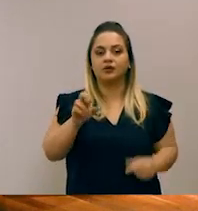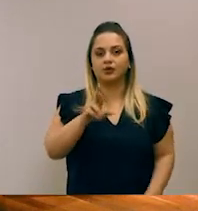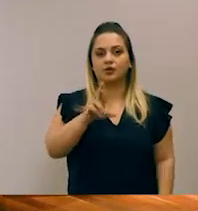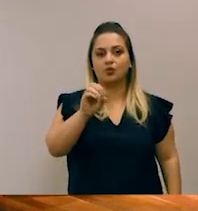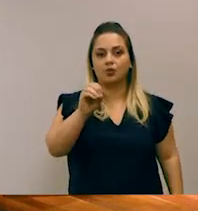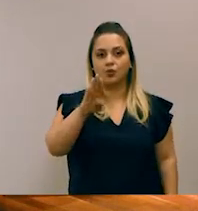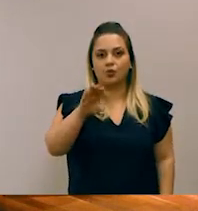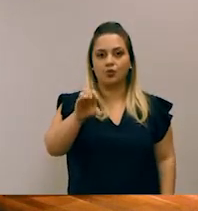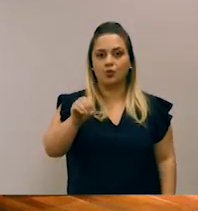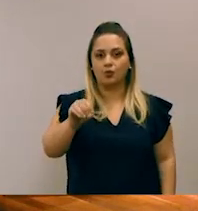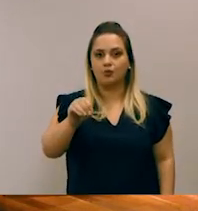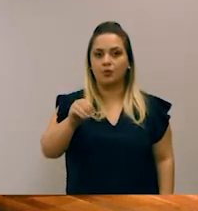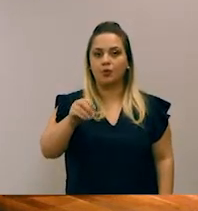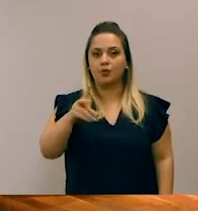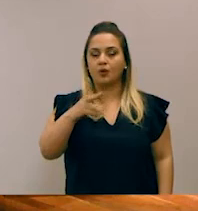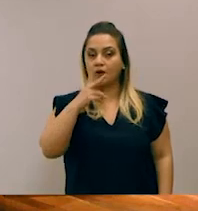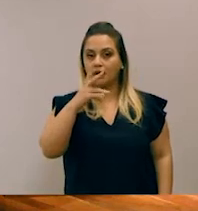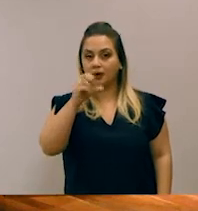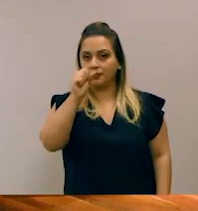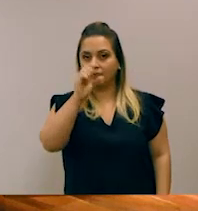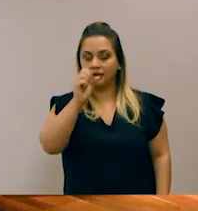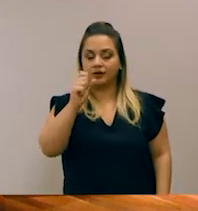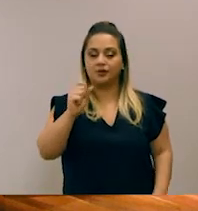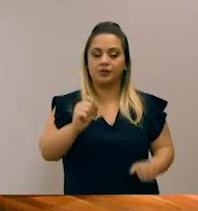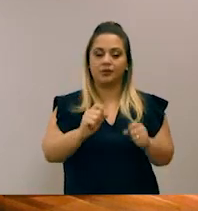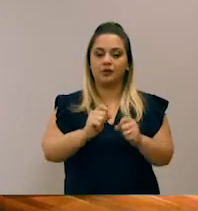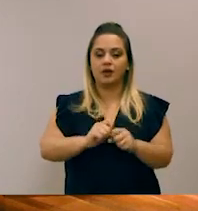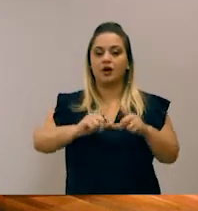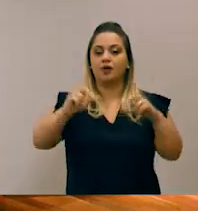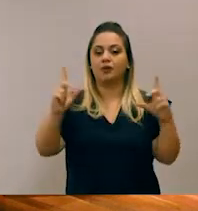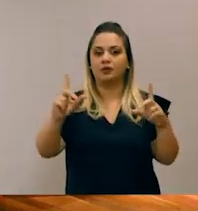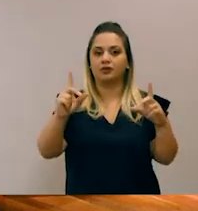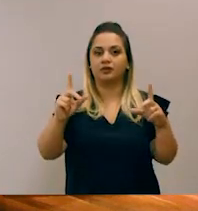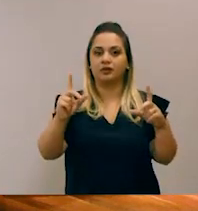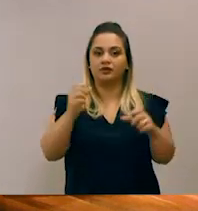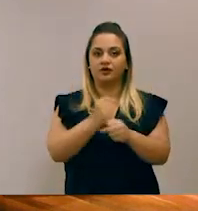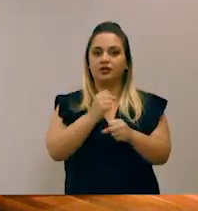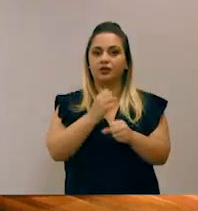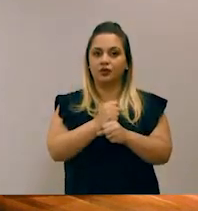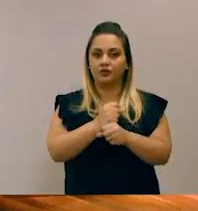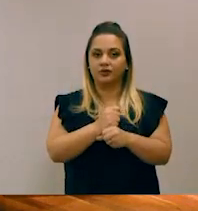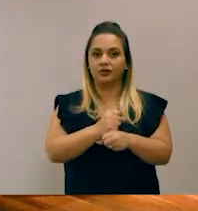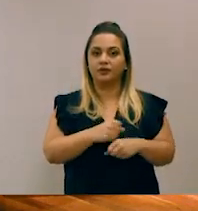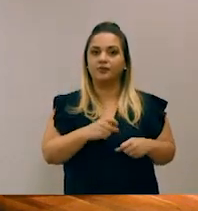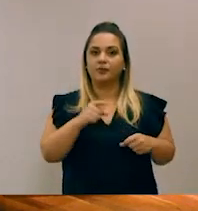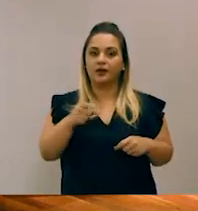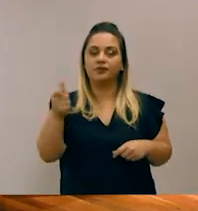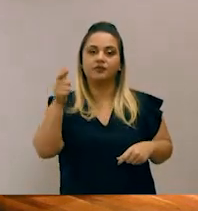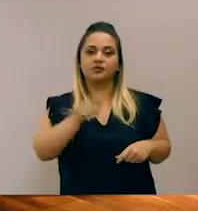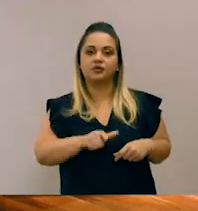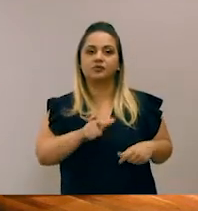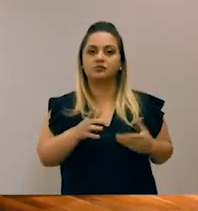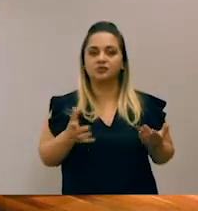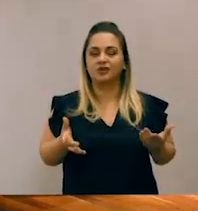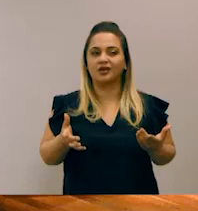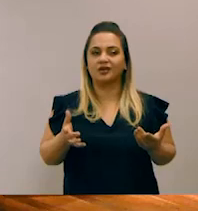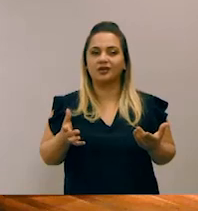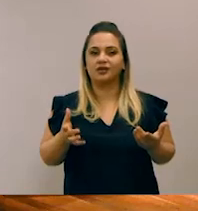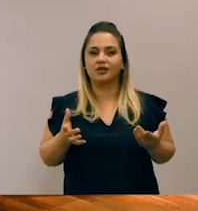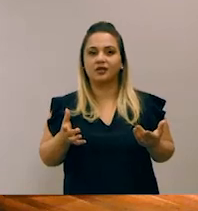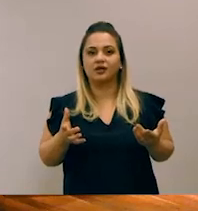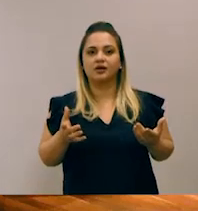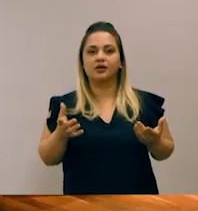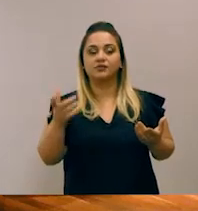robot learned this, and when it saw a kind of a rare word, it would raise the grade of that student.